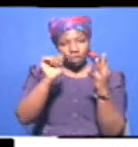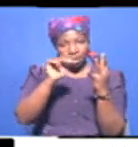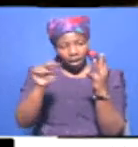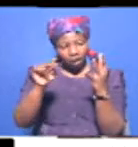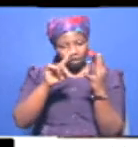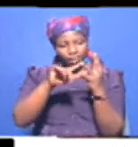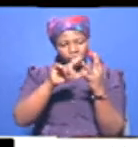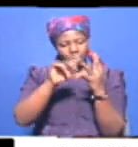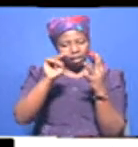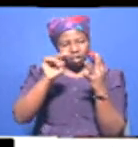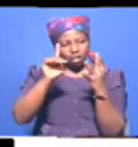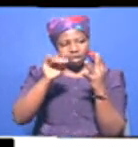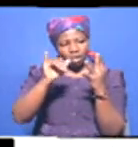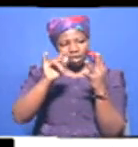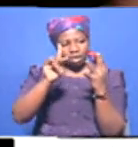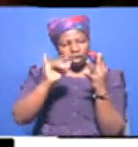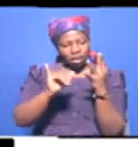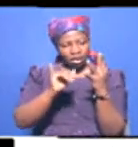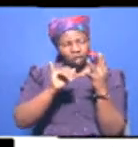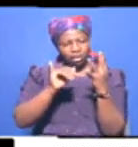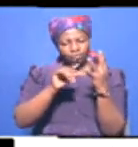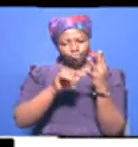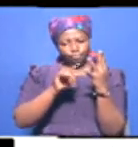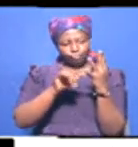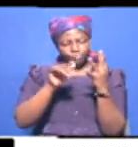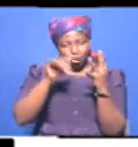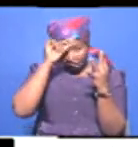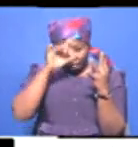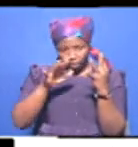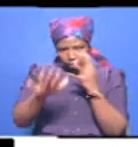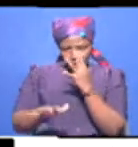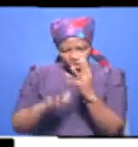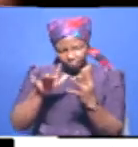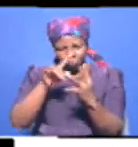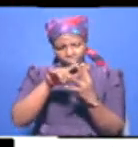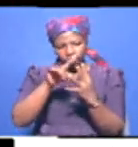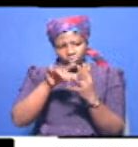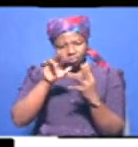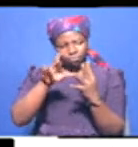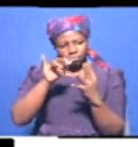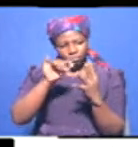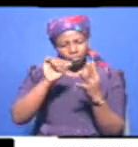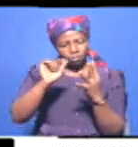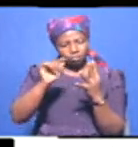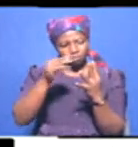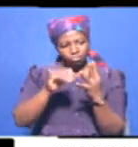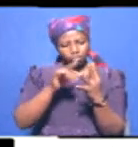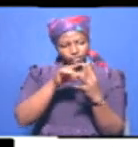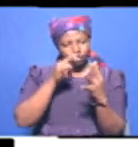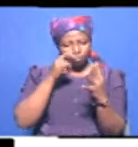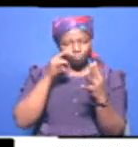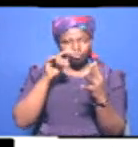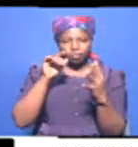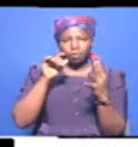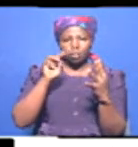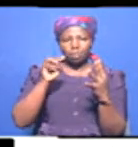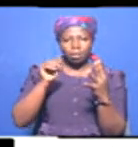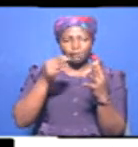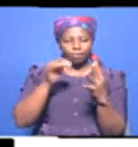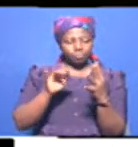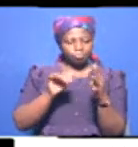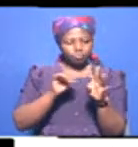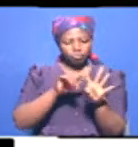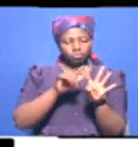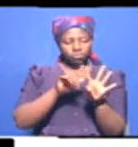Kiharu, Anne Waiguru of course is the governor for Kirinyaga, then Rigathi Gachagua of Madeira, and then Senator Kithure Kindiki